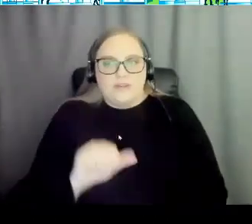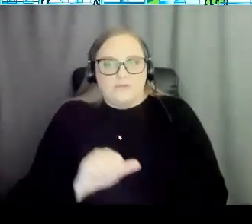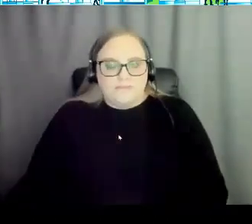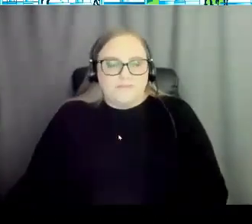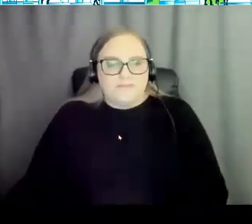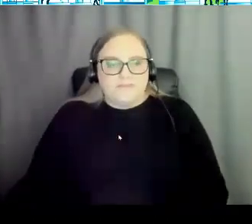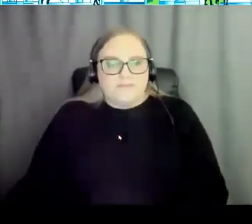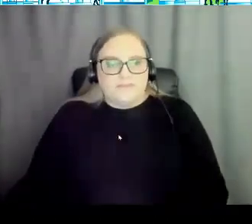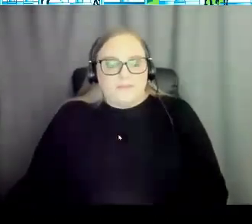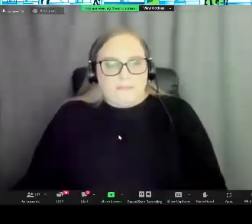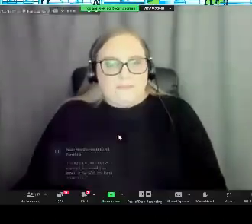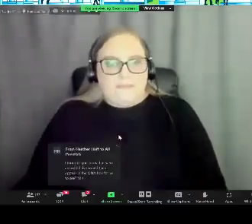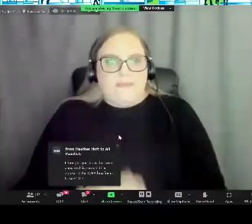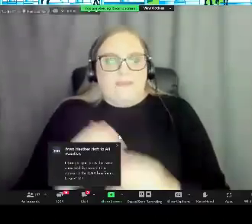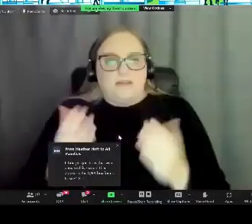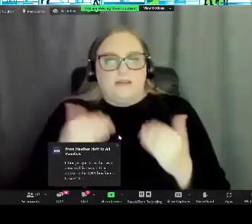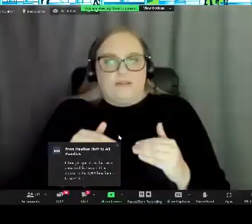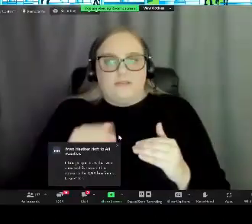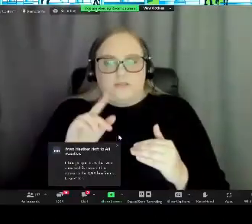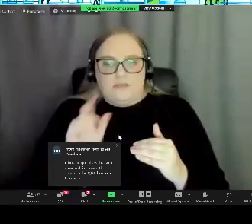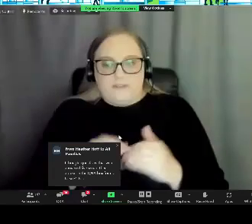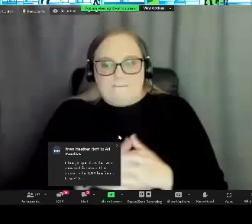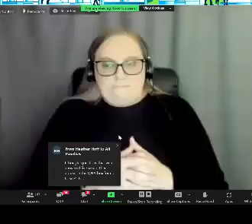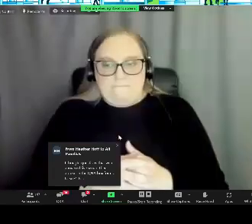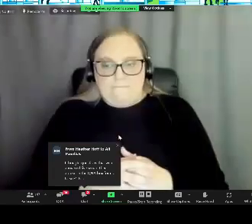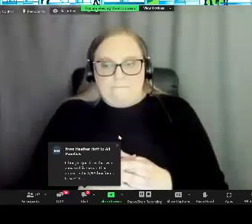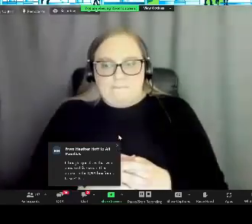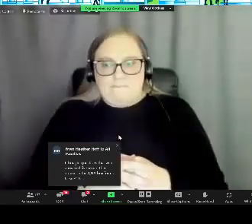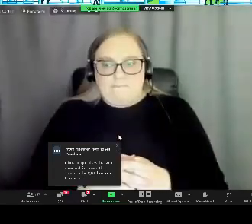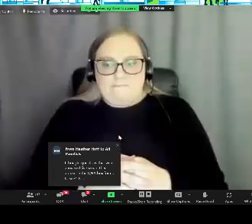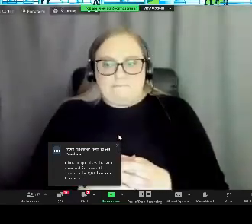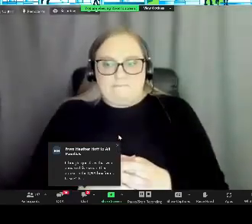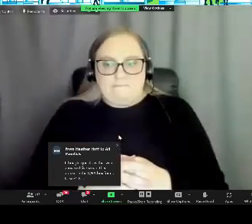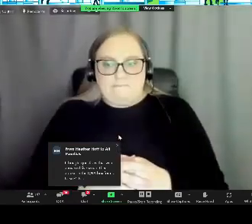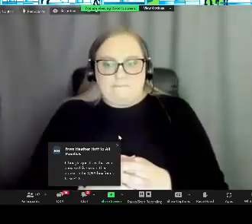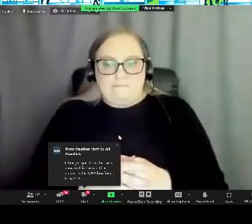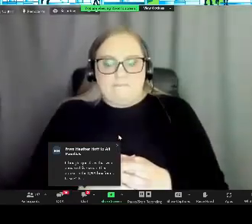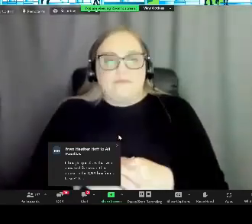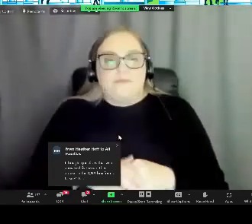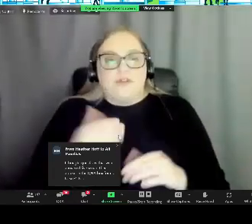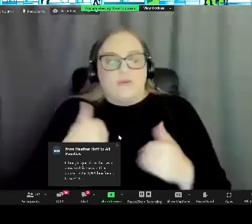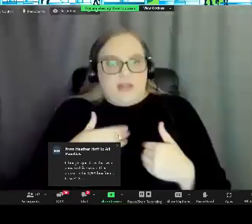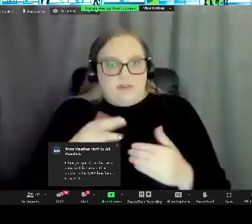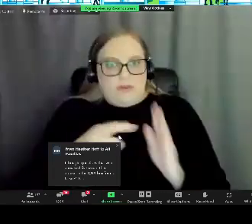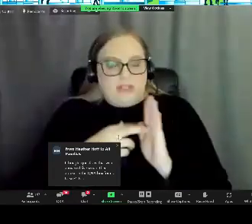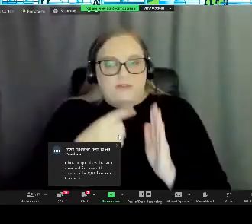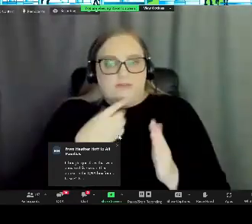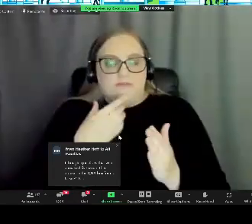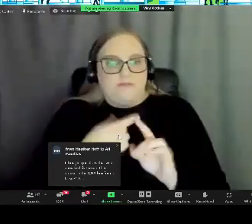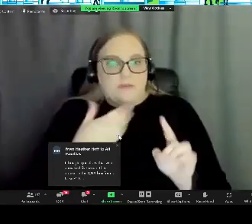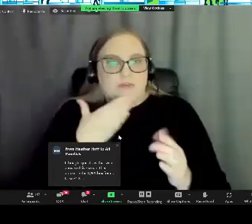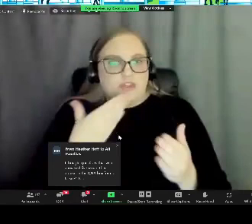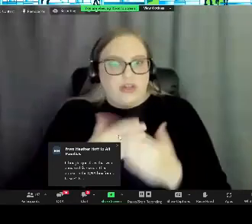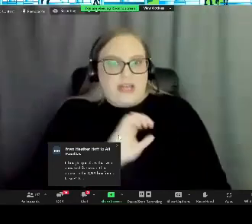So another question, this one is from the audience. Do we have a representative from Good Energy Collective here? Raise your hand. So this is